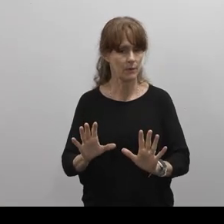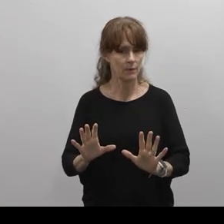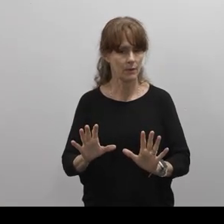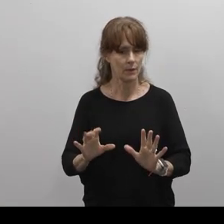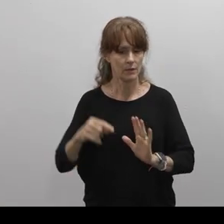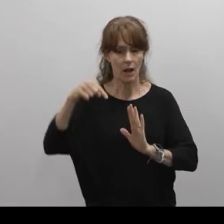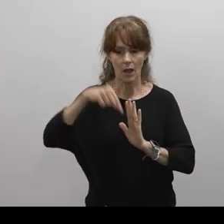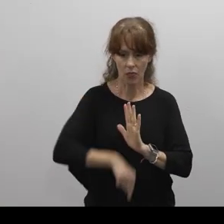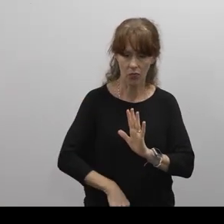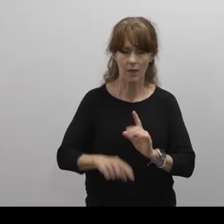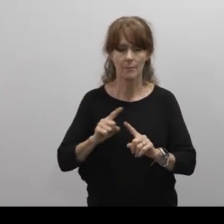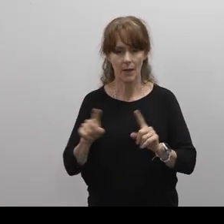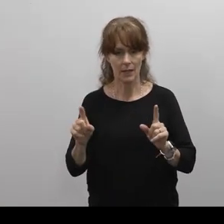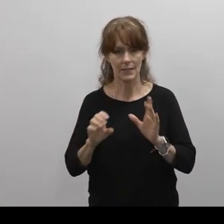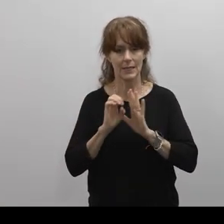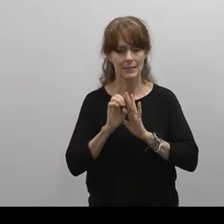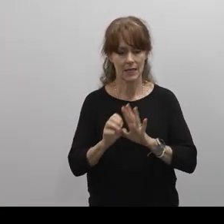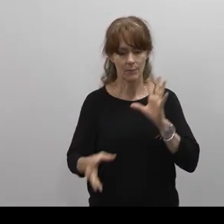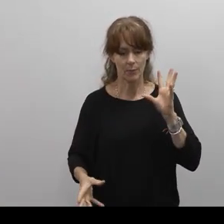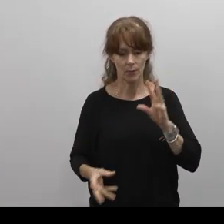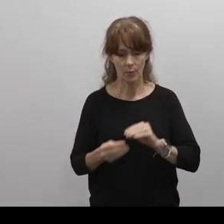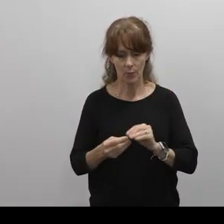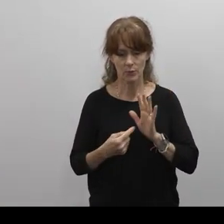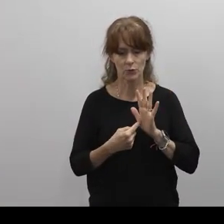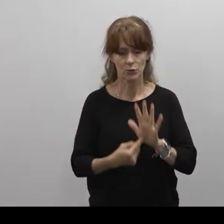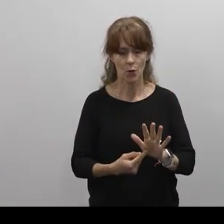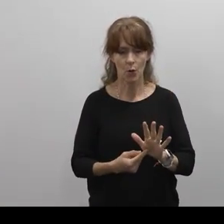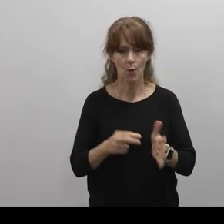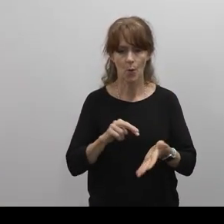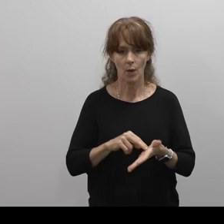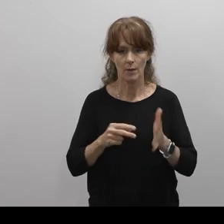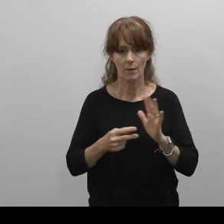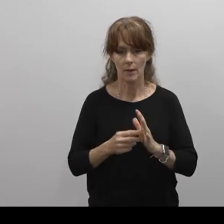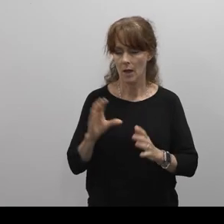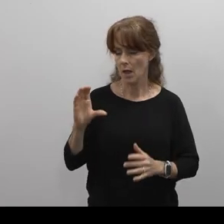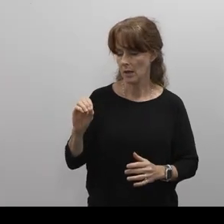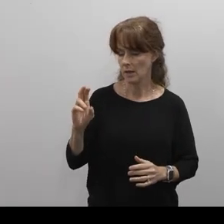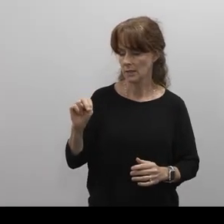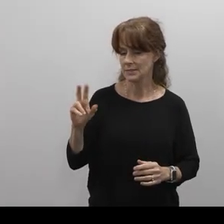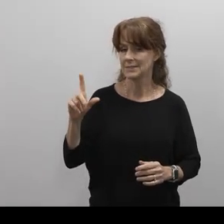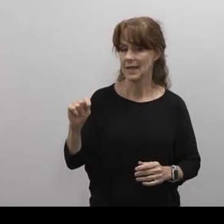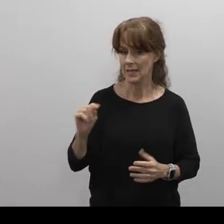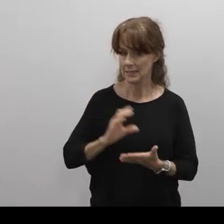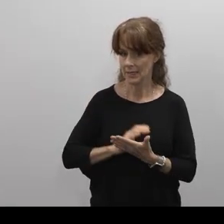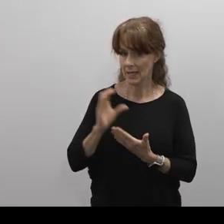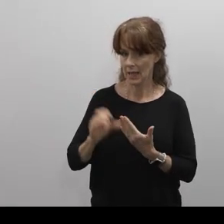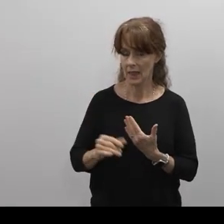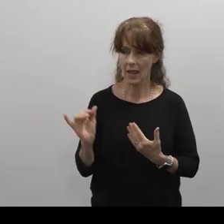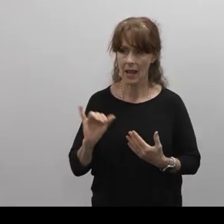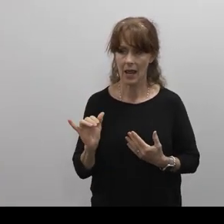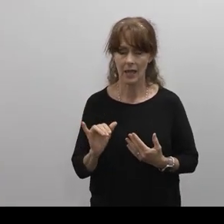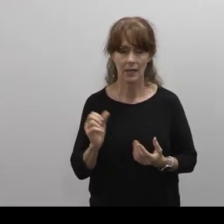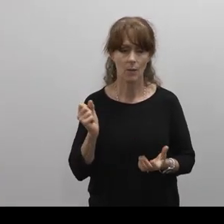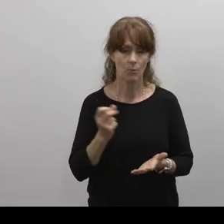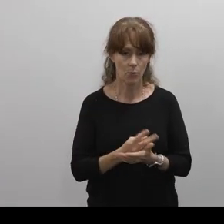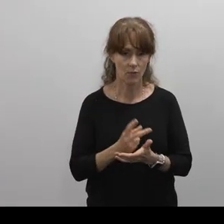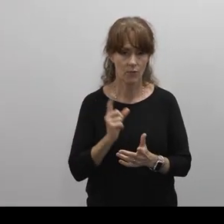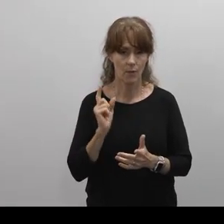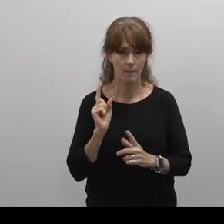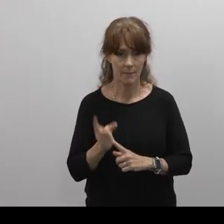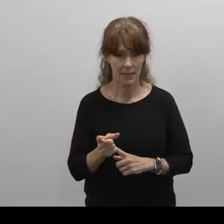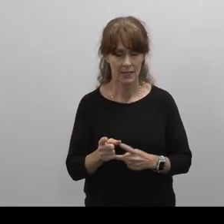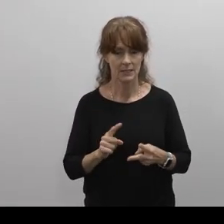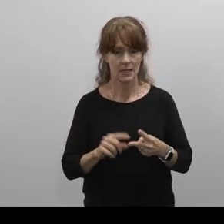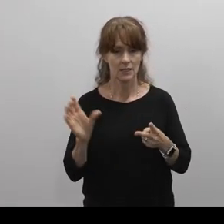exhaustive list, but an example put together to reflect what does it mean to have a consent calendar. So things like approval of minutes,